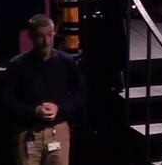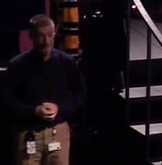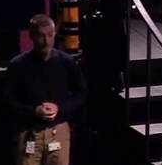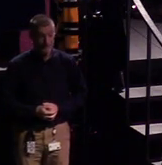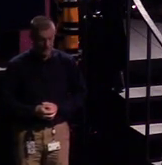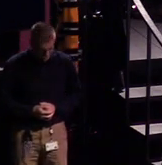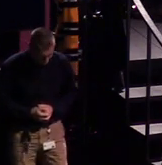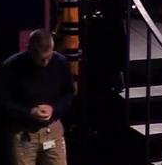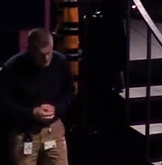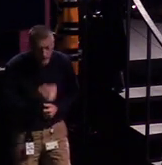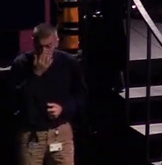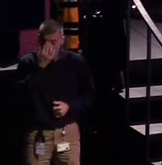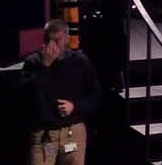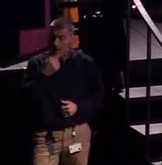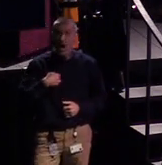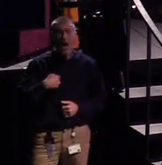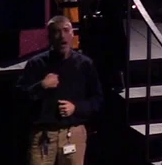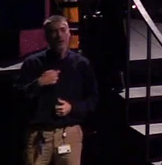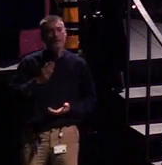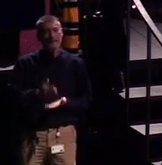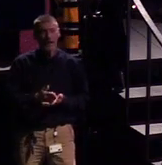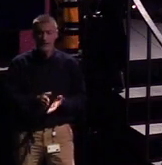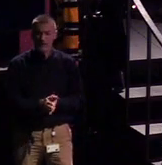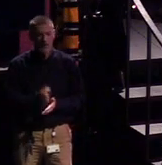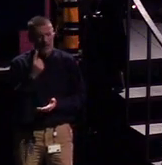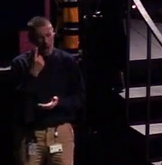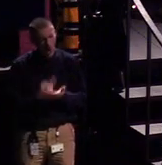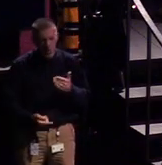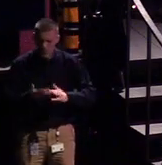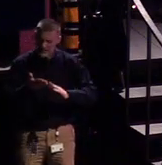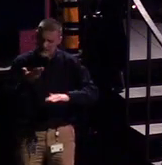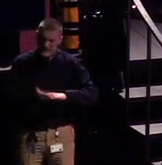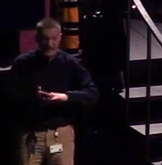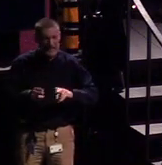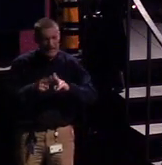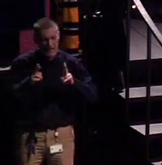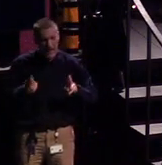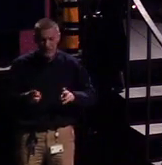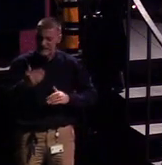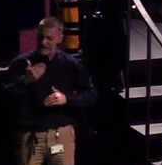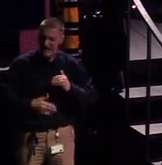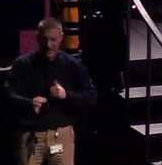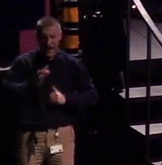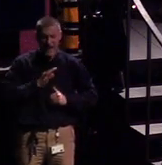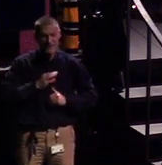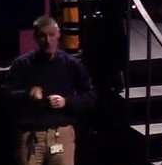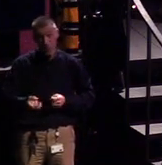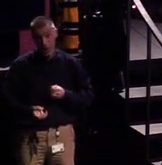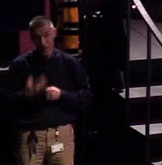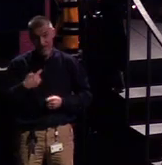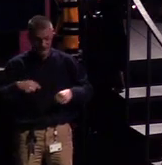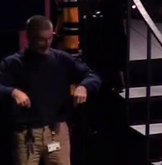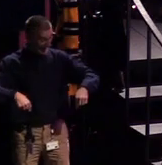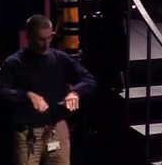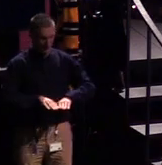instead I decided to occupy the only seats in the house and I wouldn't be asked to leave on stage